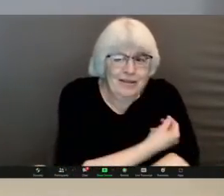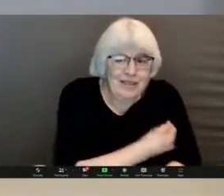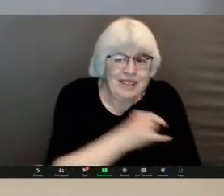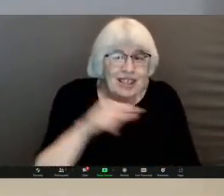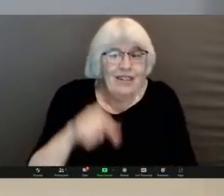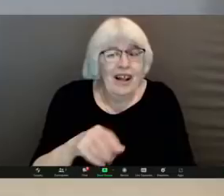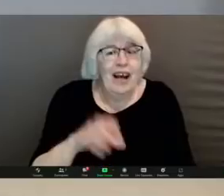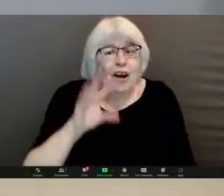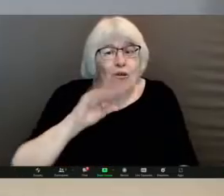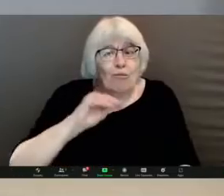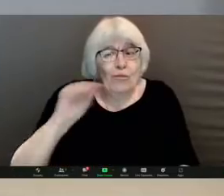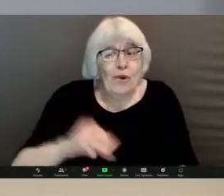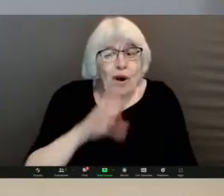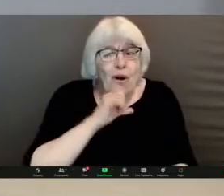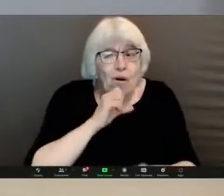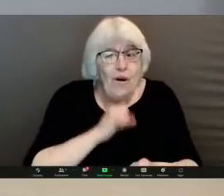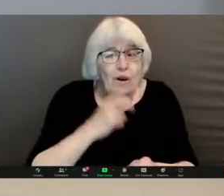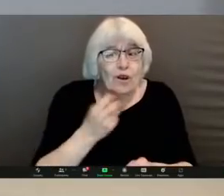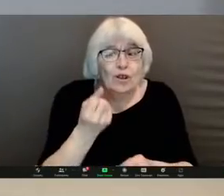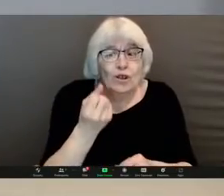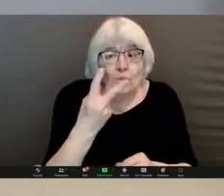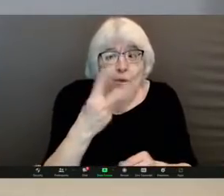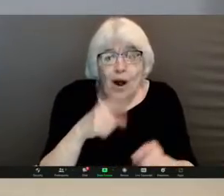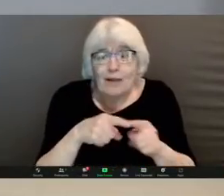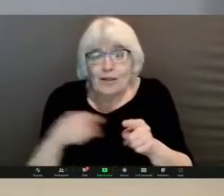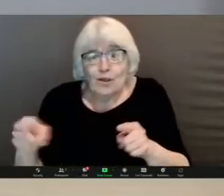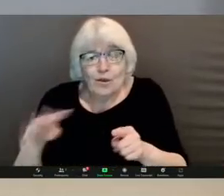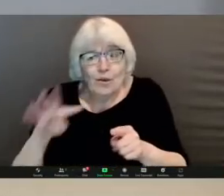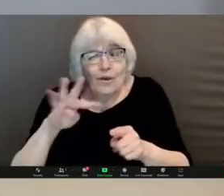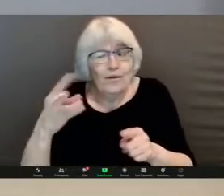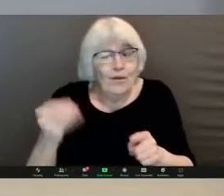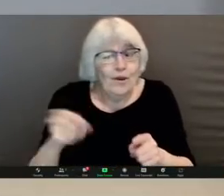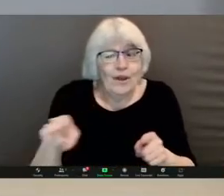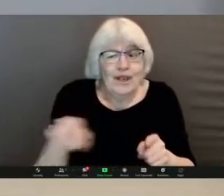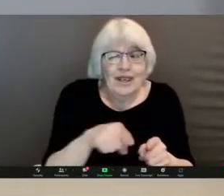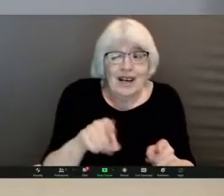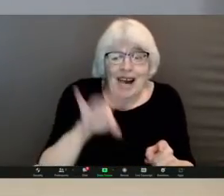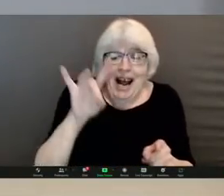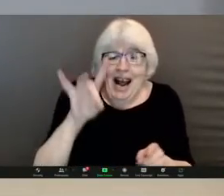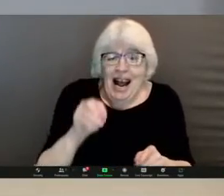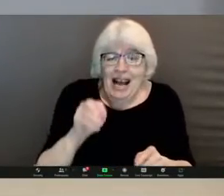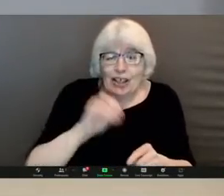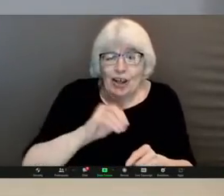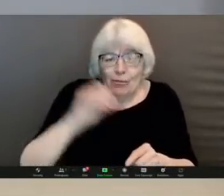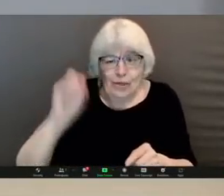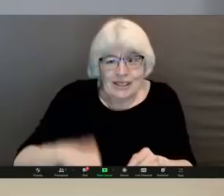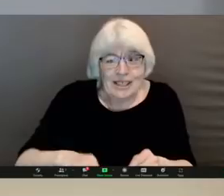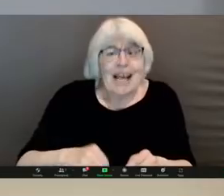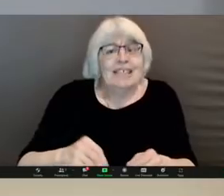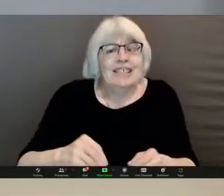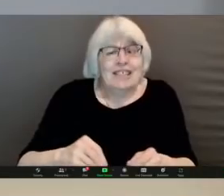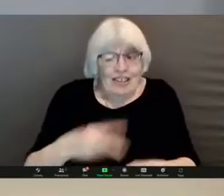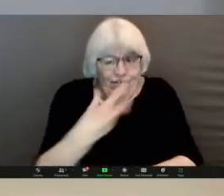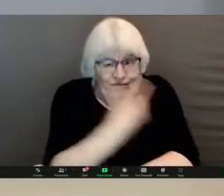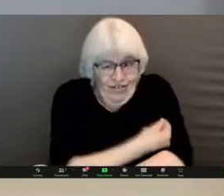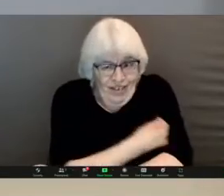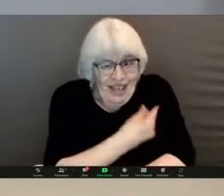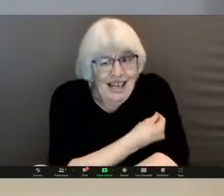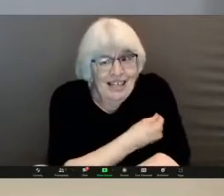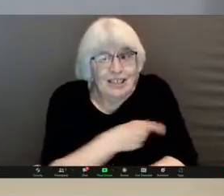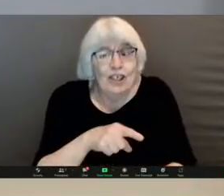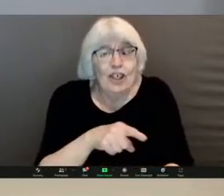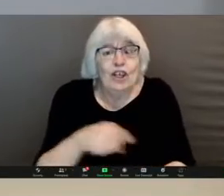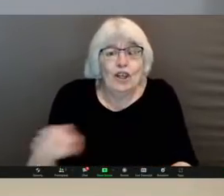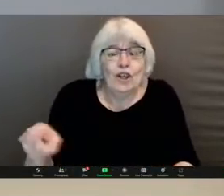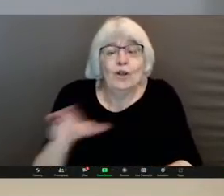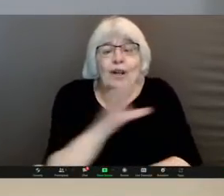80%. The health PEI vaccine clinics are accepting walk-ins, meaning you do not need an appointment.